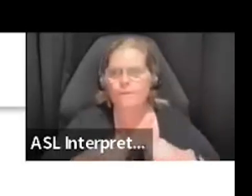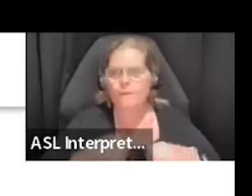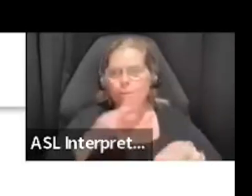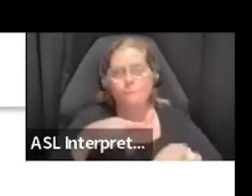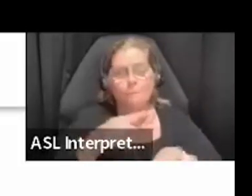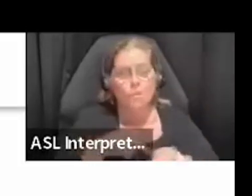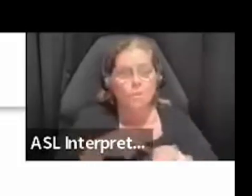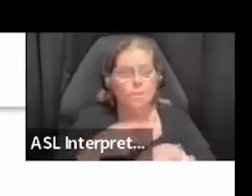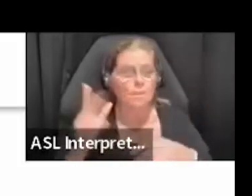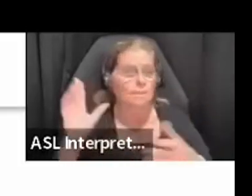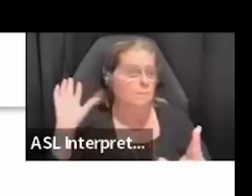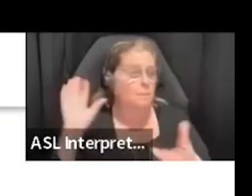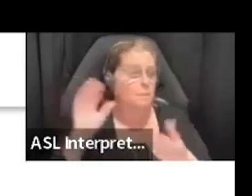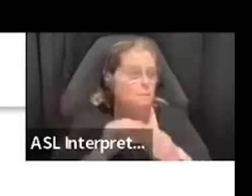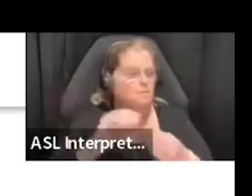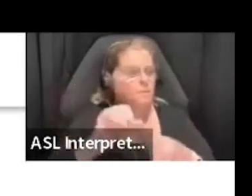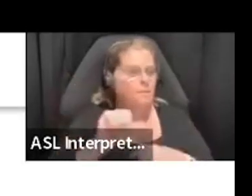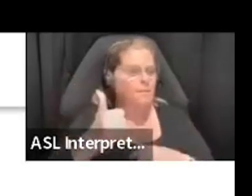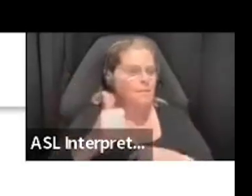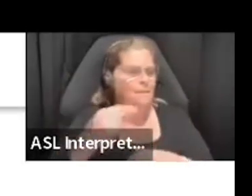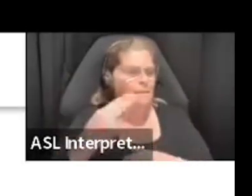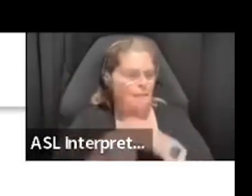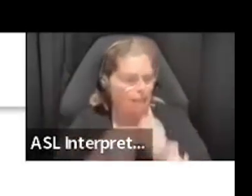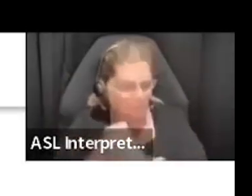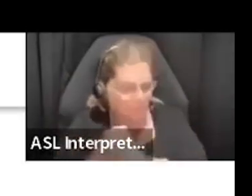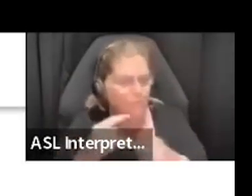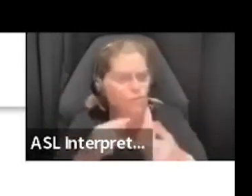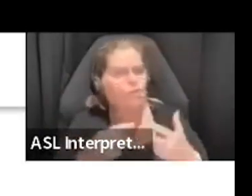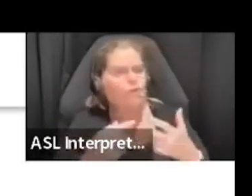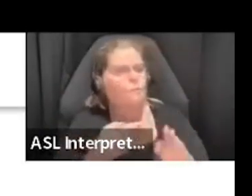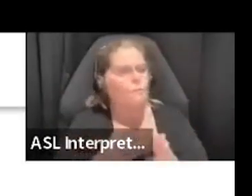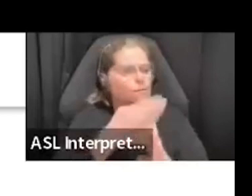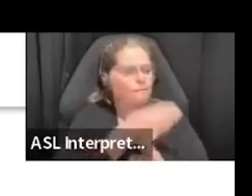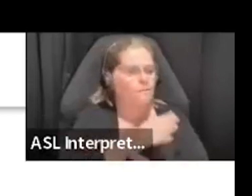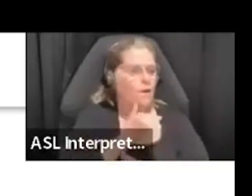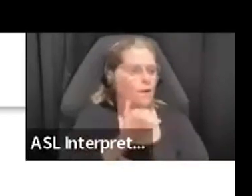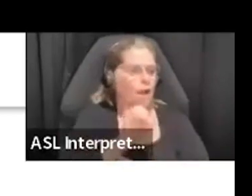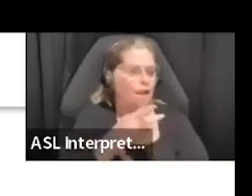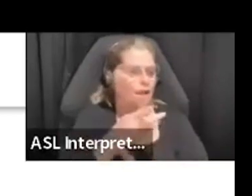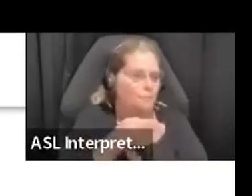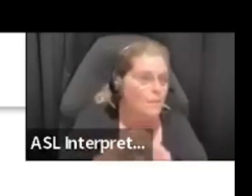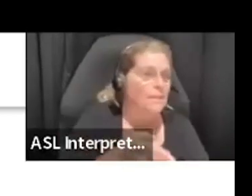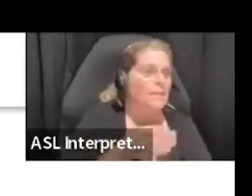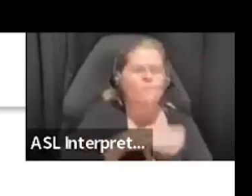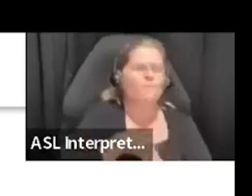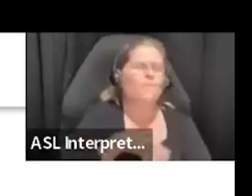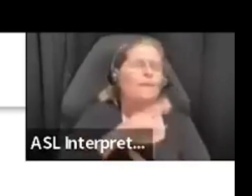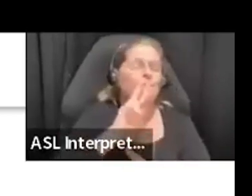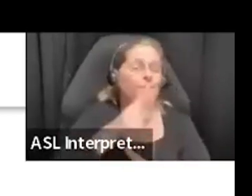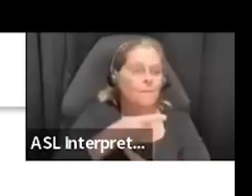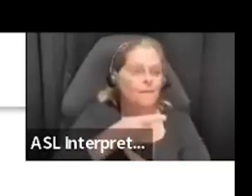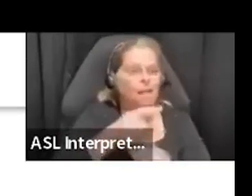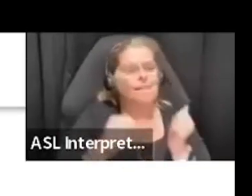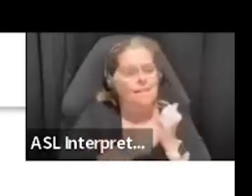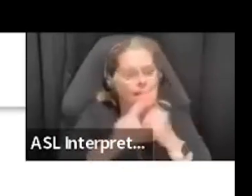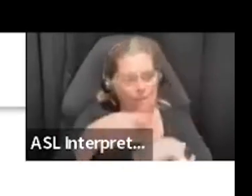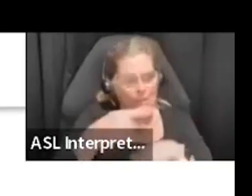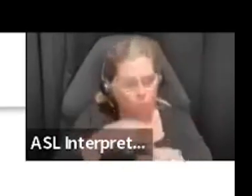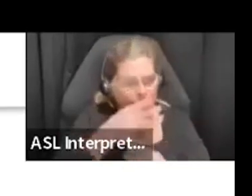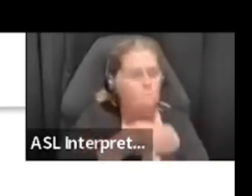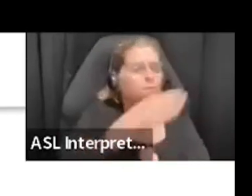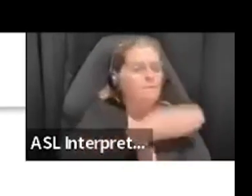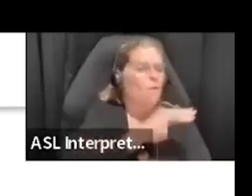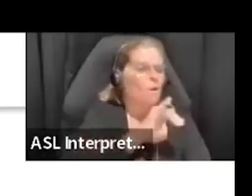for, this is year 10, and I was an AP, and I've been an IEP facilitator. But I think what is really important